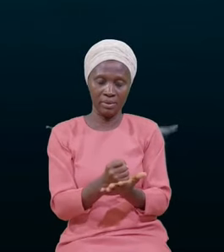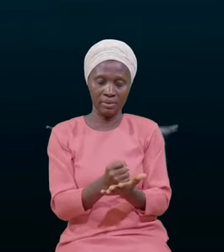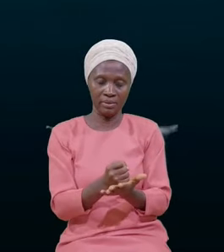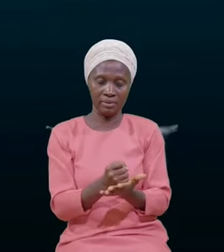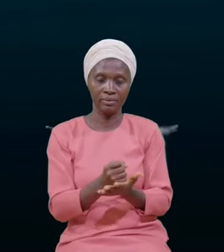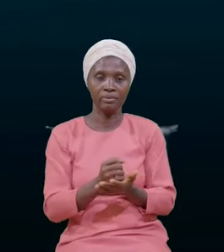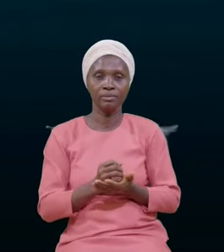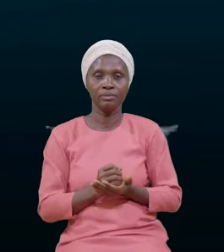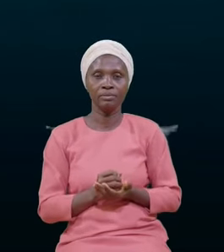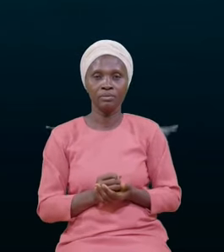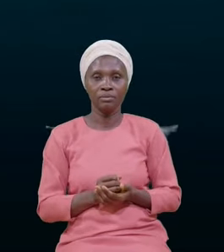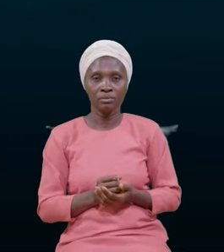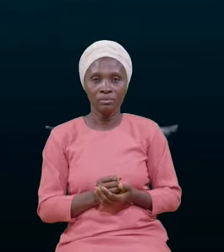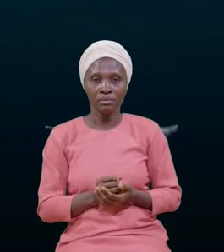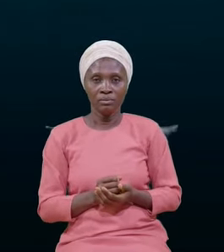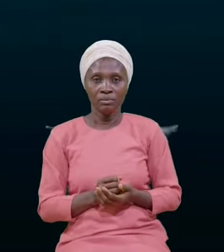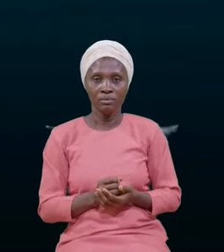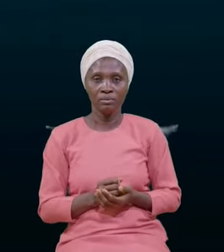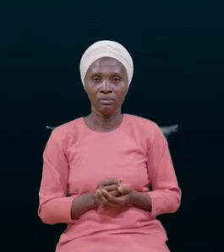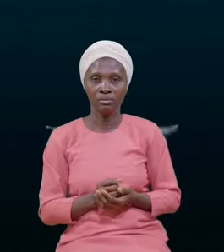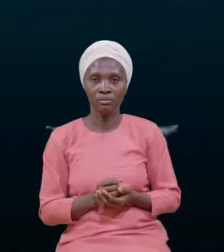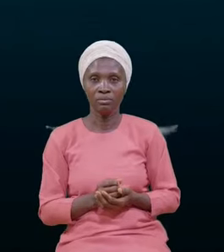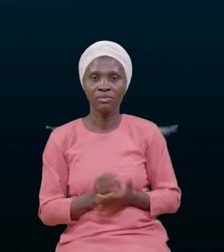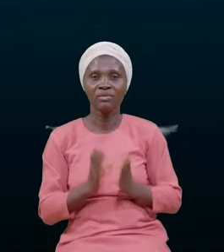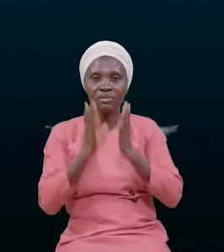amen are you there